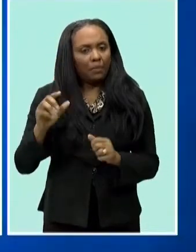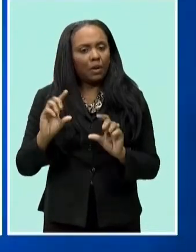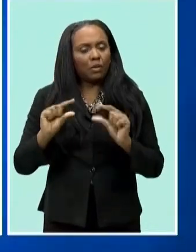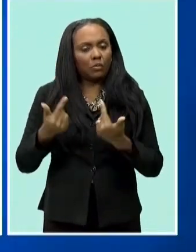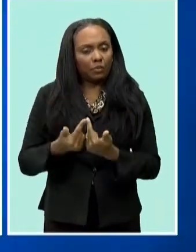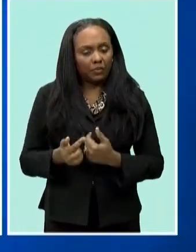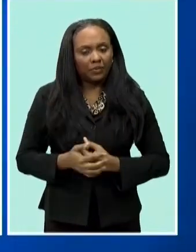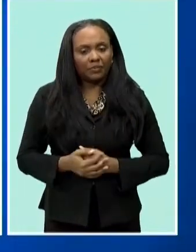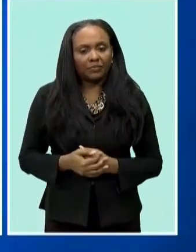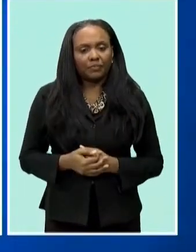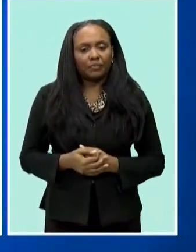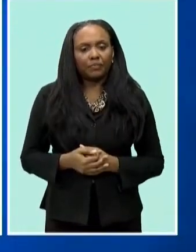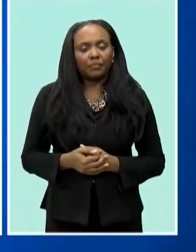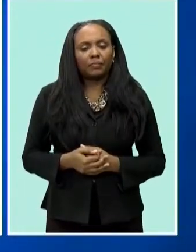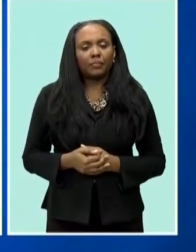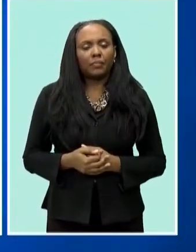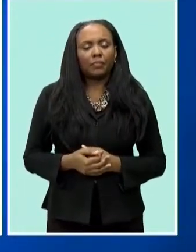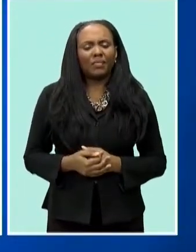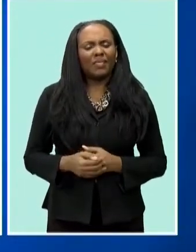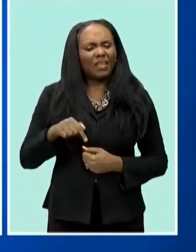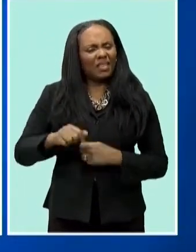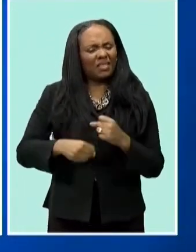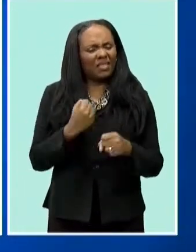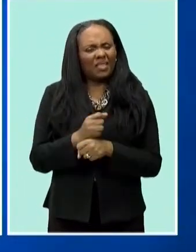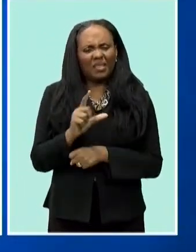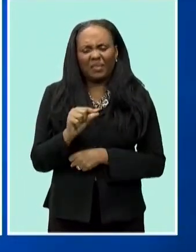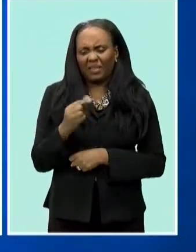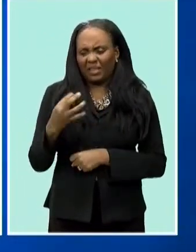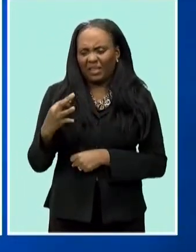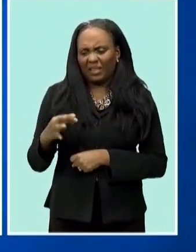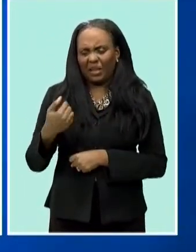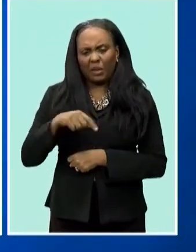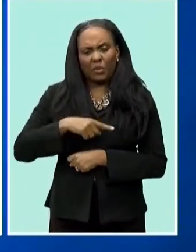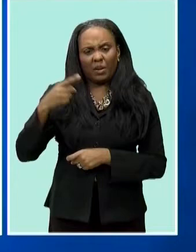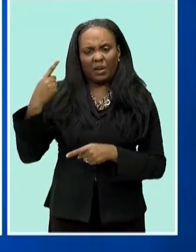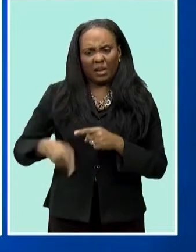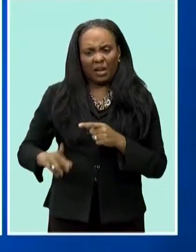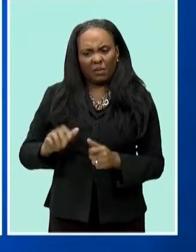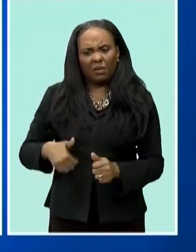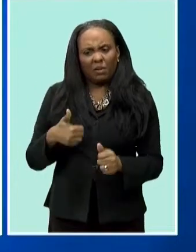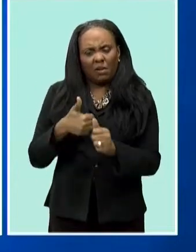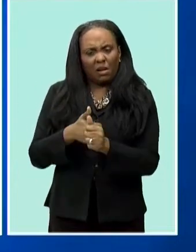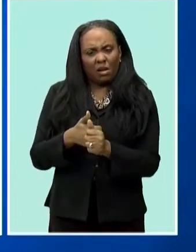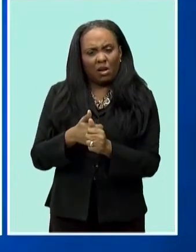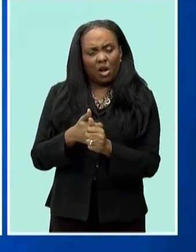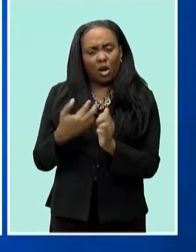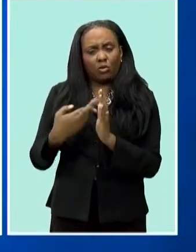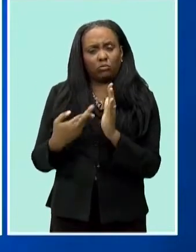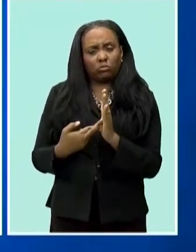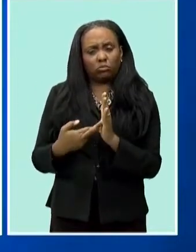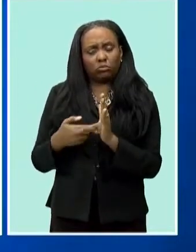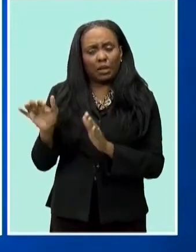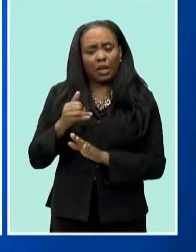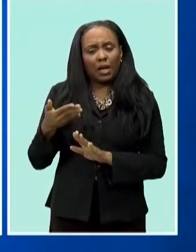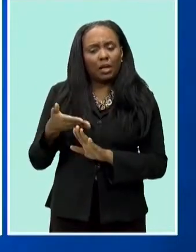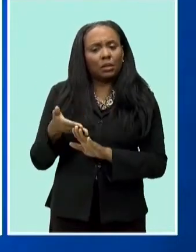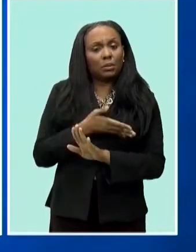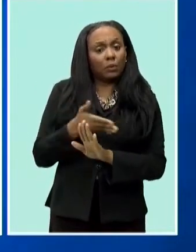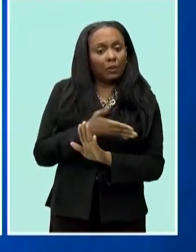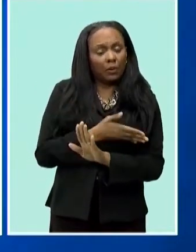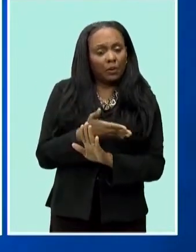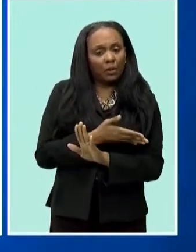2019 Barbados, governmental institutions cannot be operated by edict. That is not what the law, the